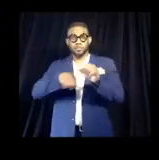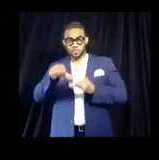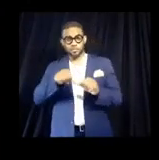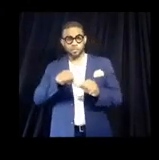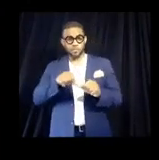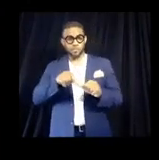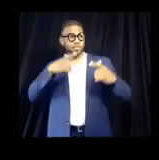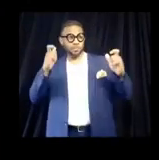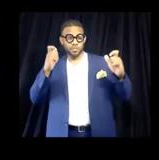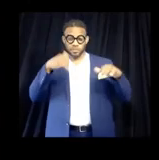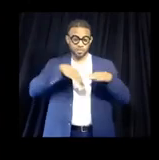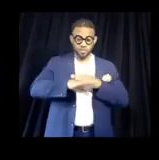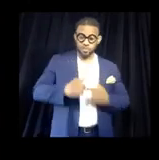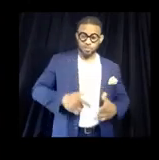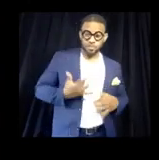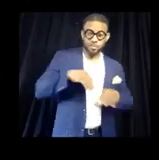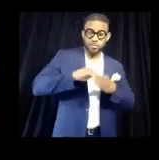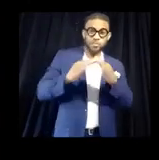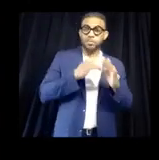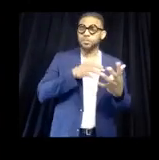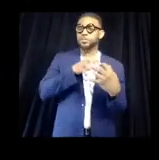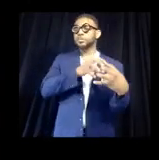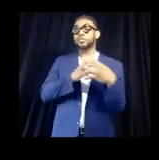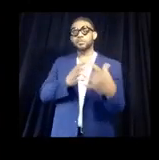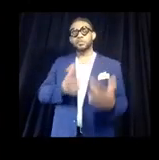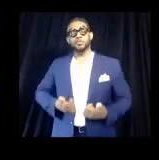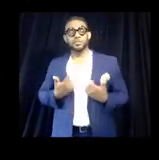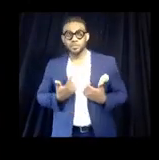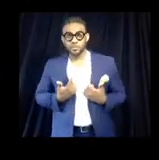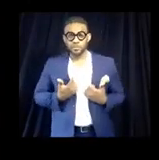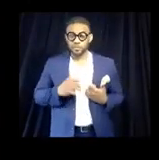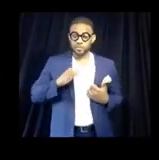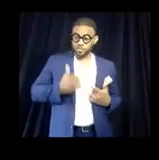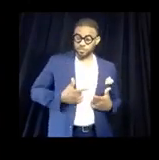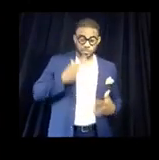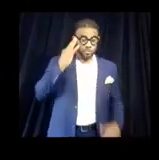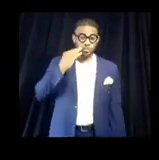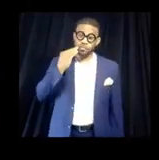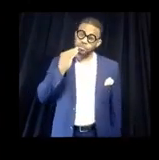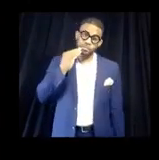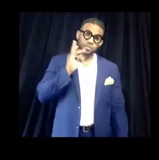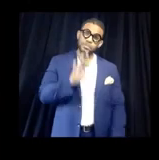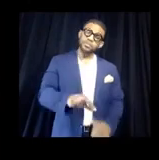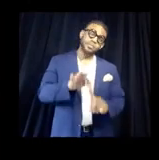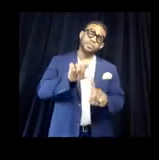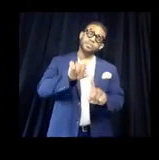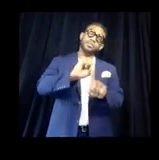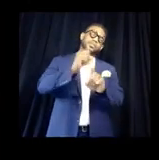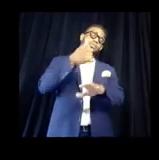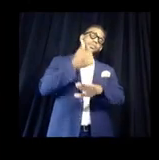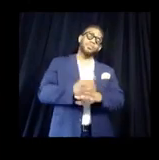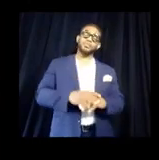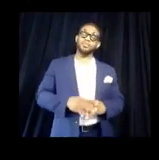for each other, being in and with community. We have intersecting lives, yet our lived experiences are unique